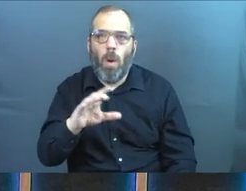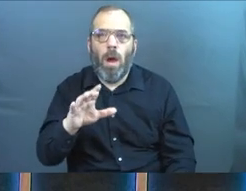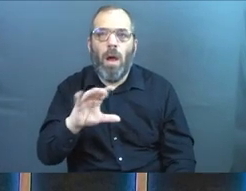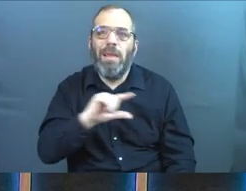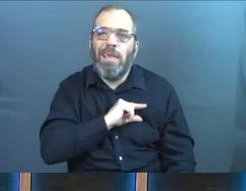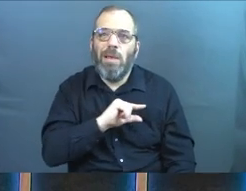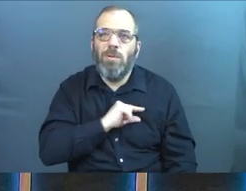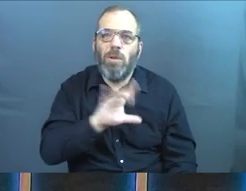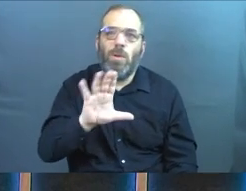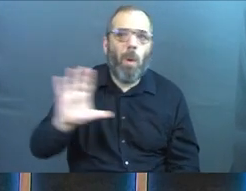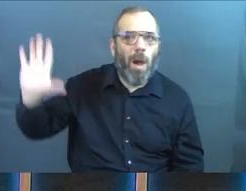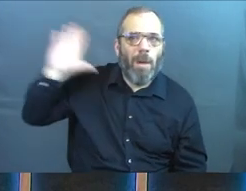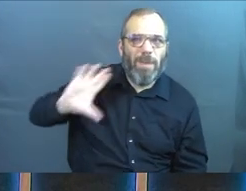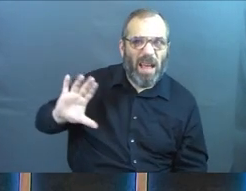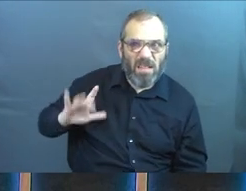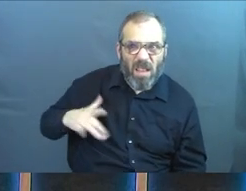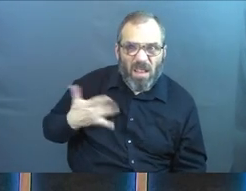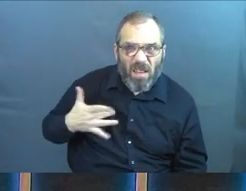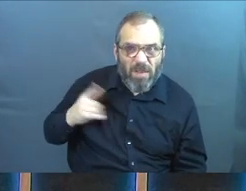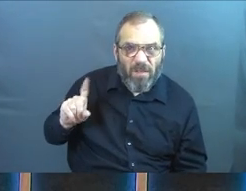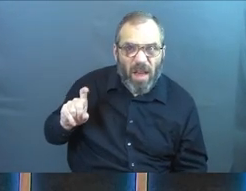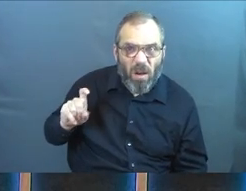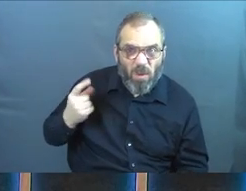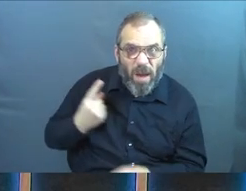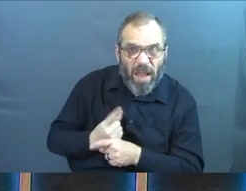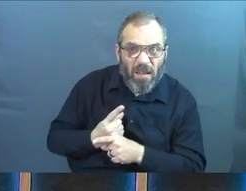past. Have you ever felt that?